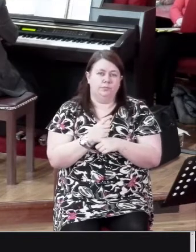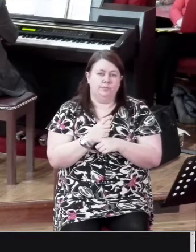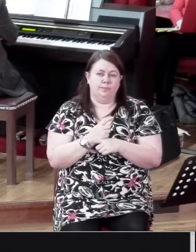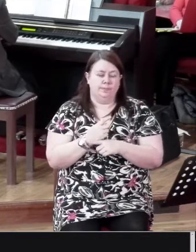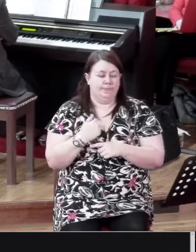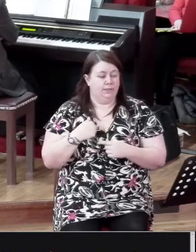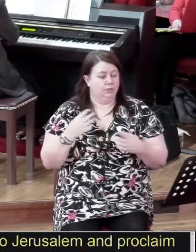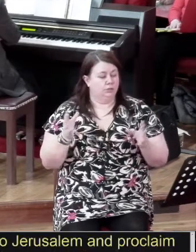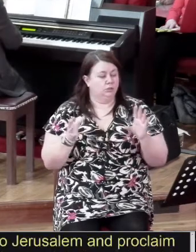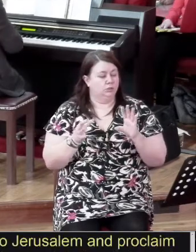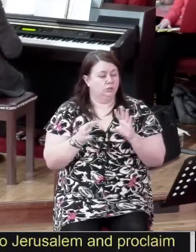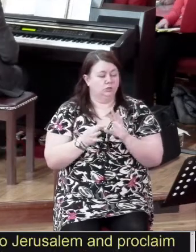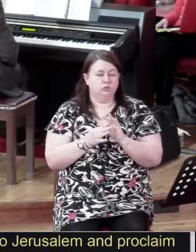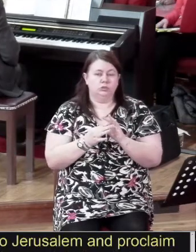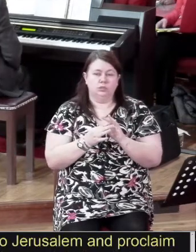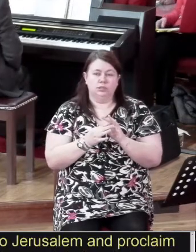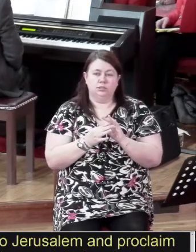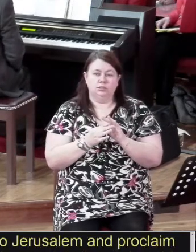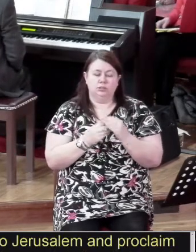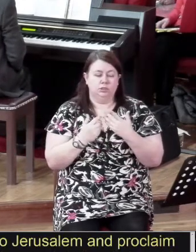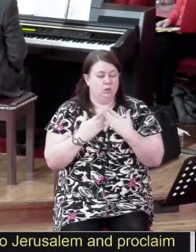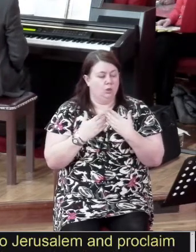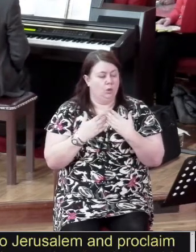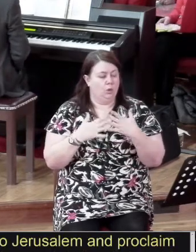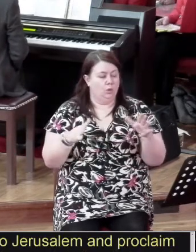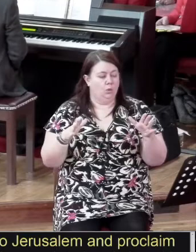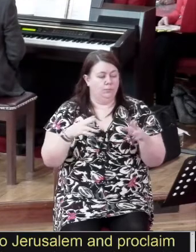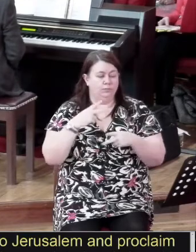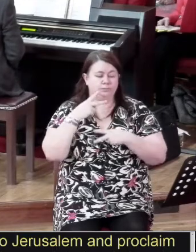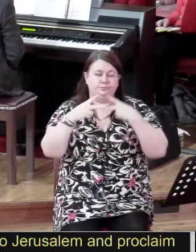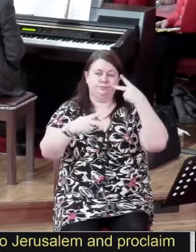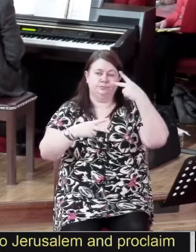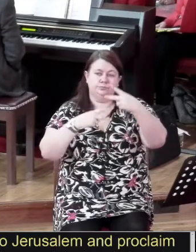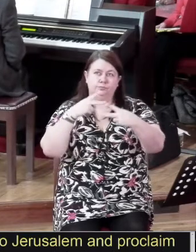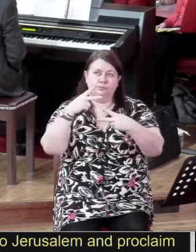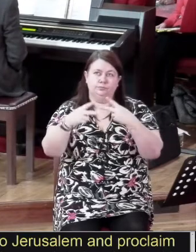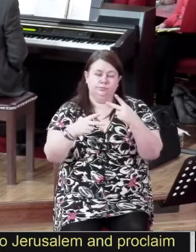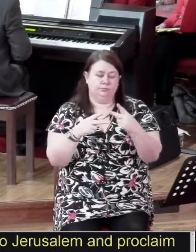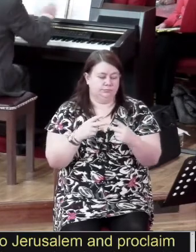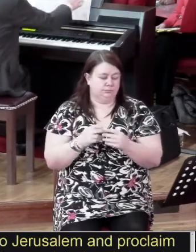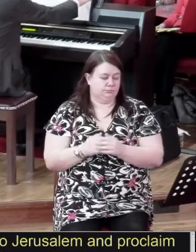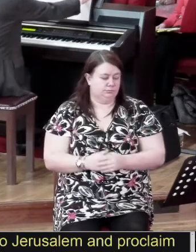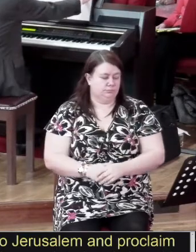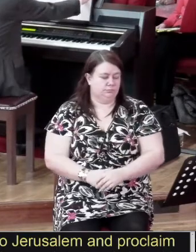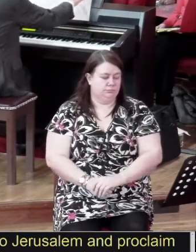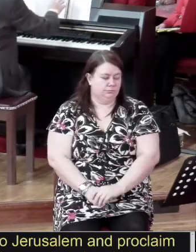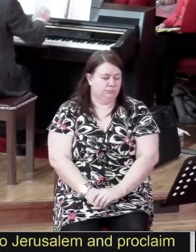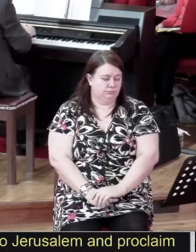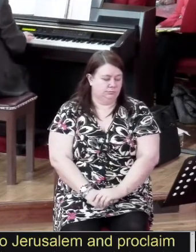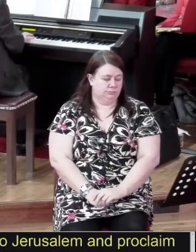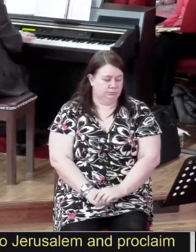together as we sing our opening praise. "See in yonder manger low, born for us on earth below."